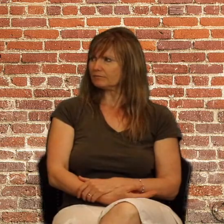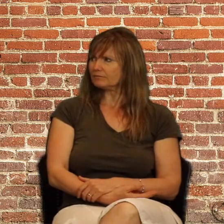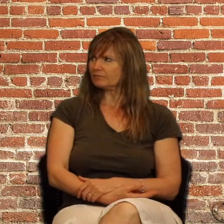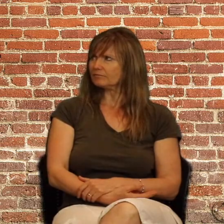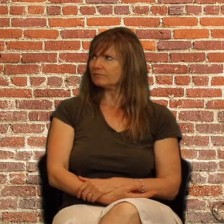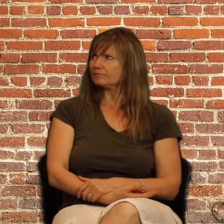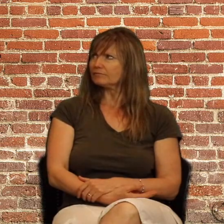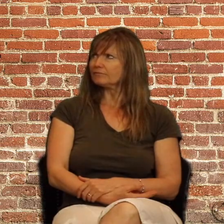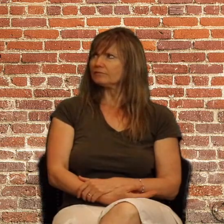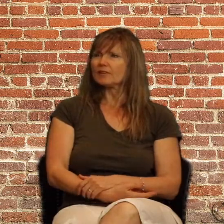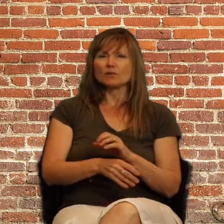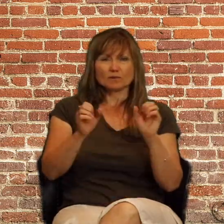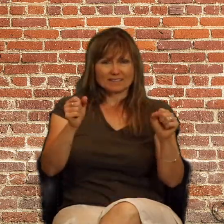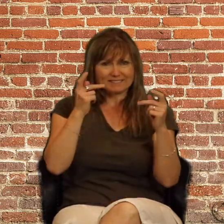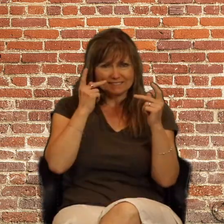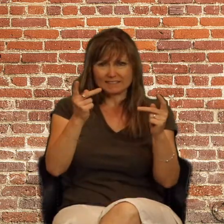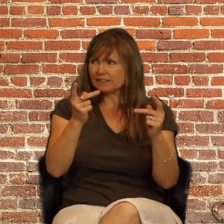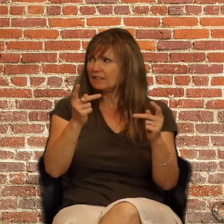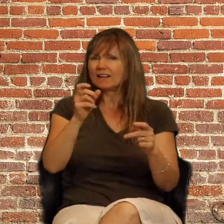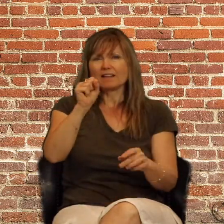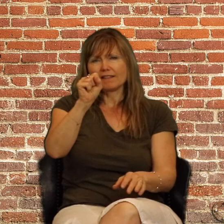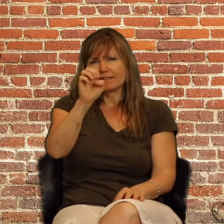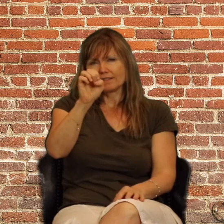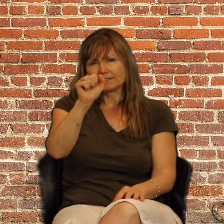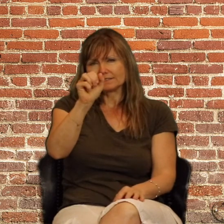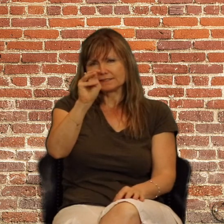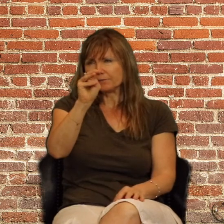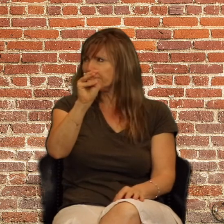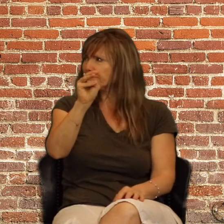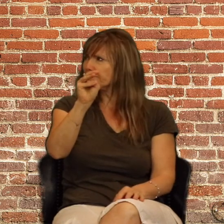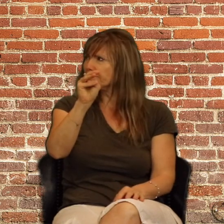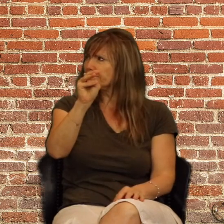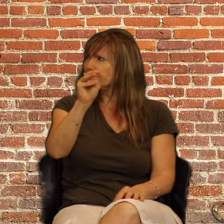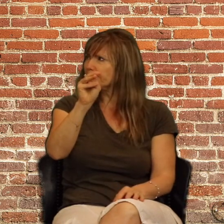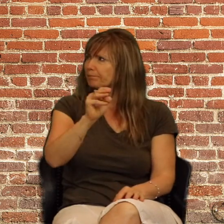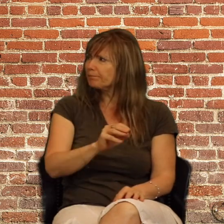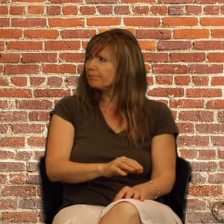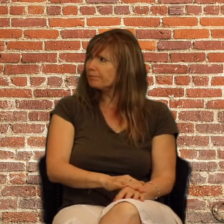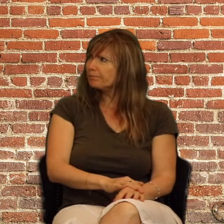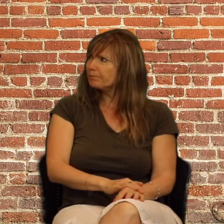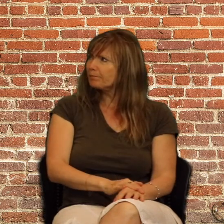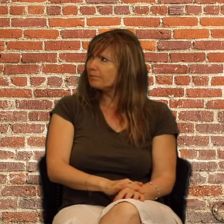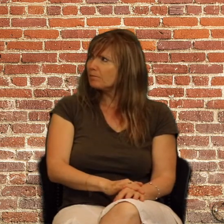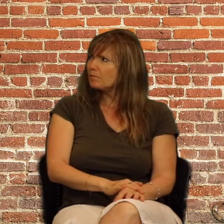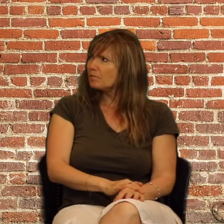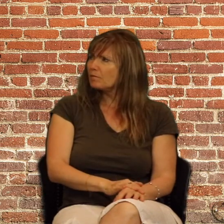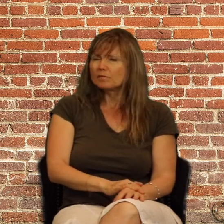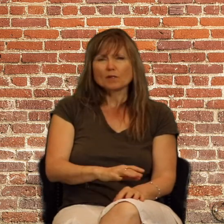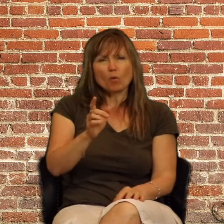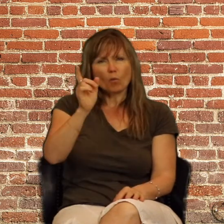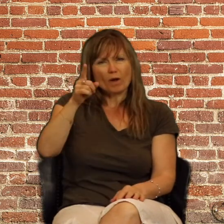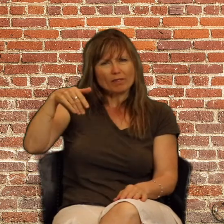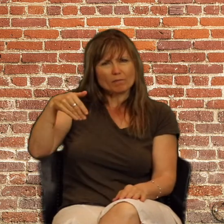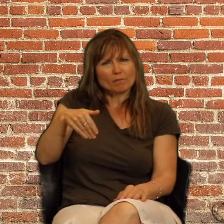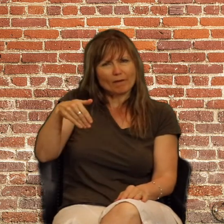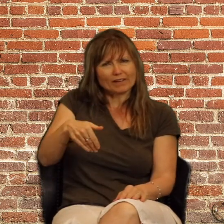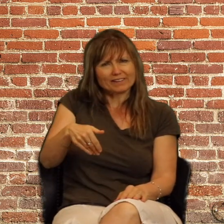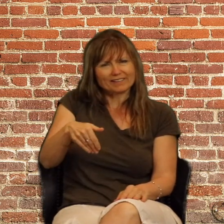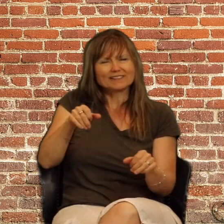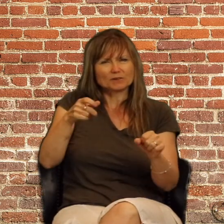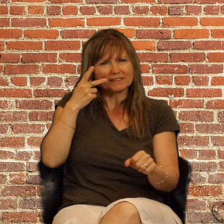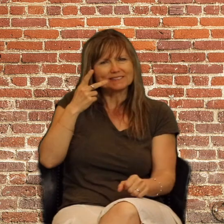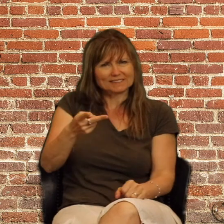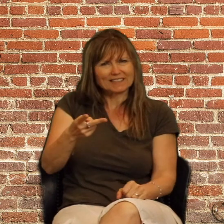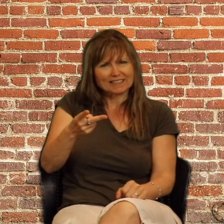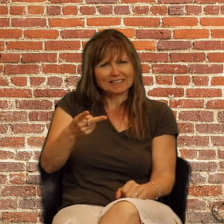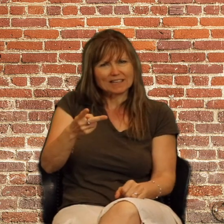you can see along the seam where our pocket is, but